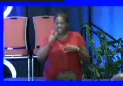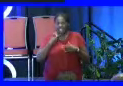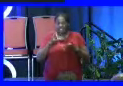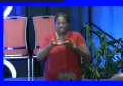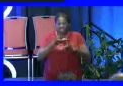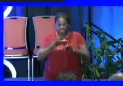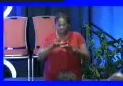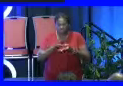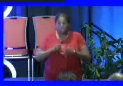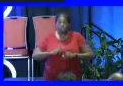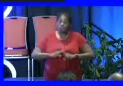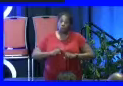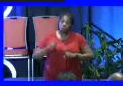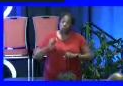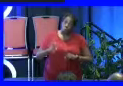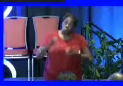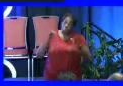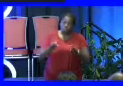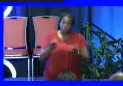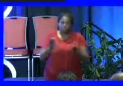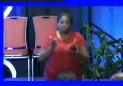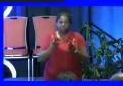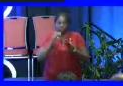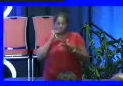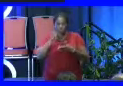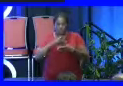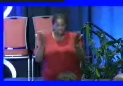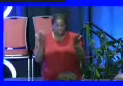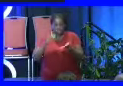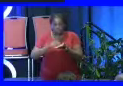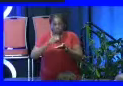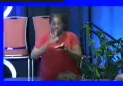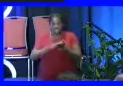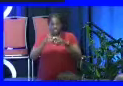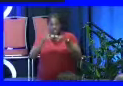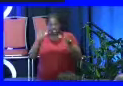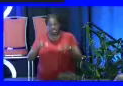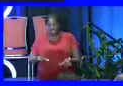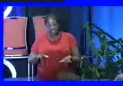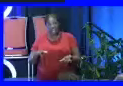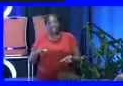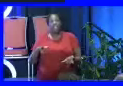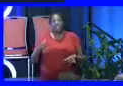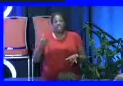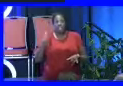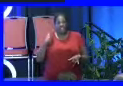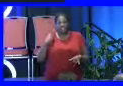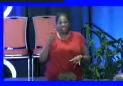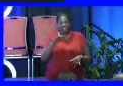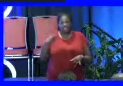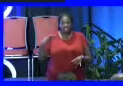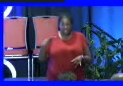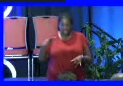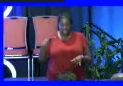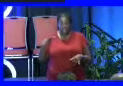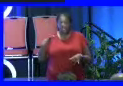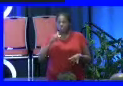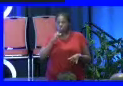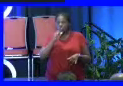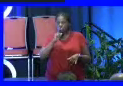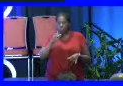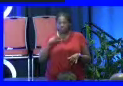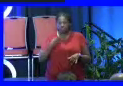interaction. Or the person tells us they're homeless and we make a notation in our system and they get a little flag. And I don't know that we ever take that flag